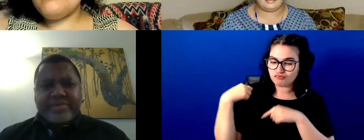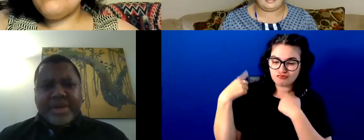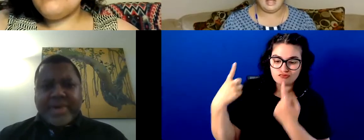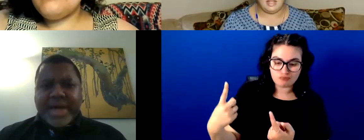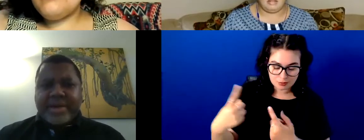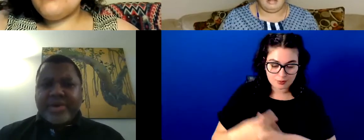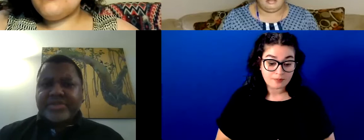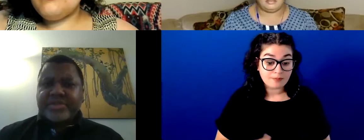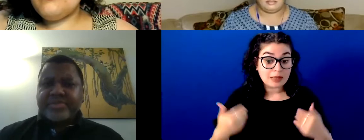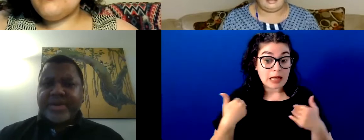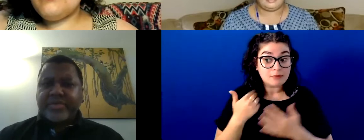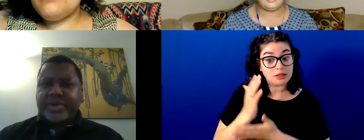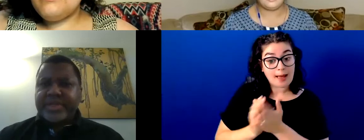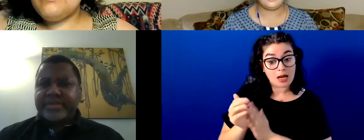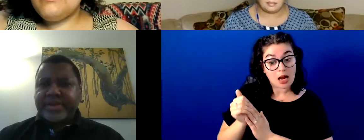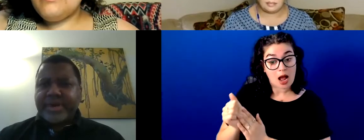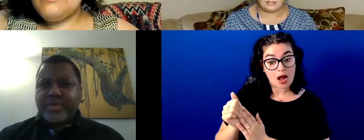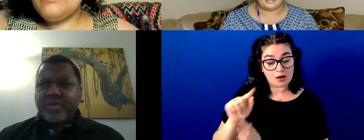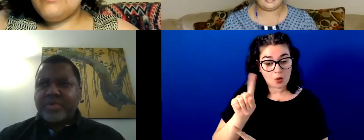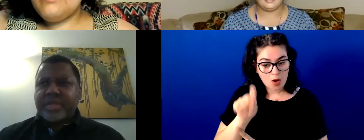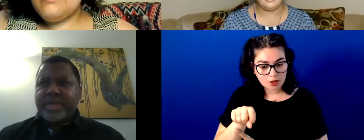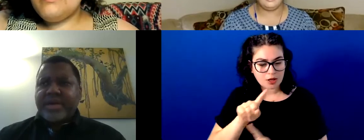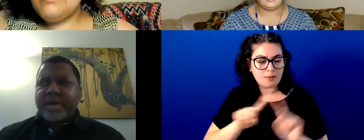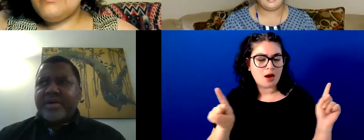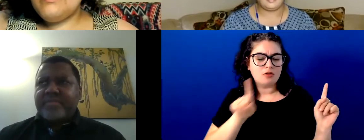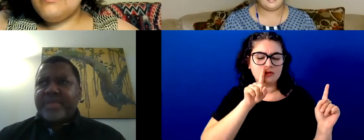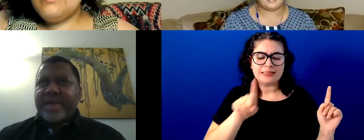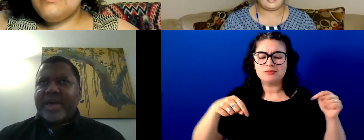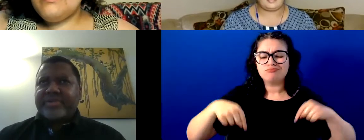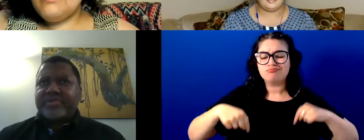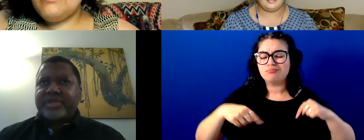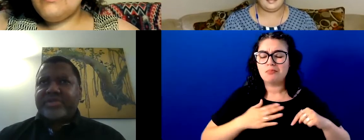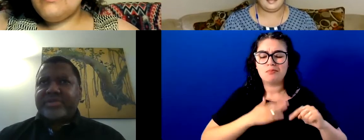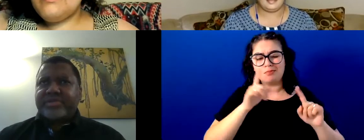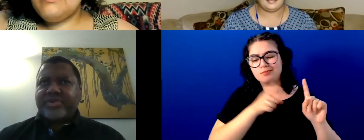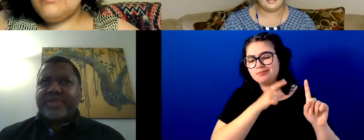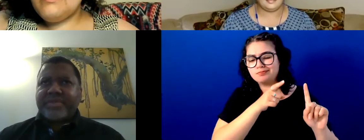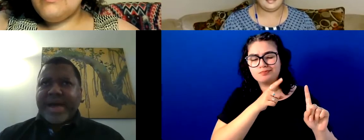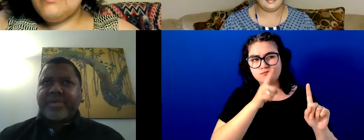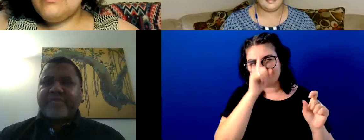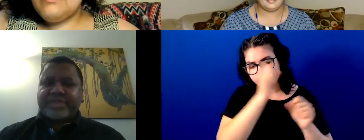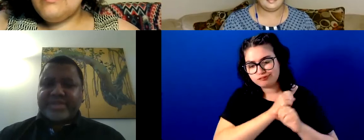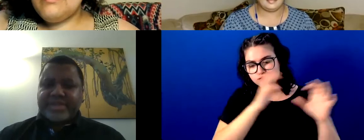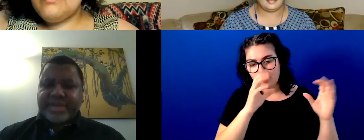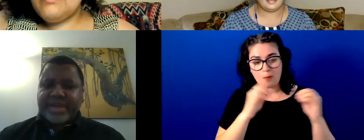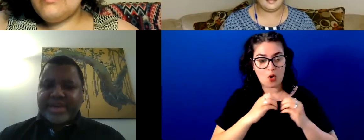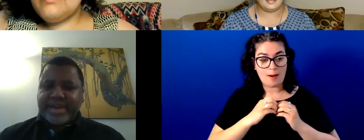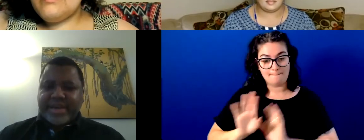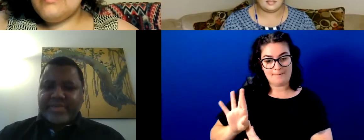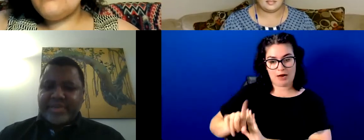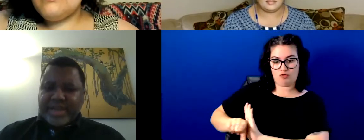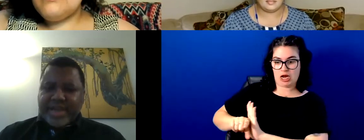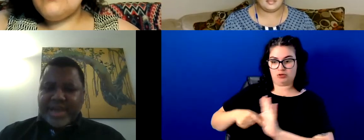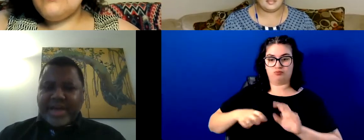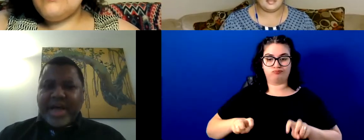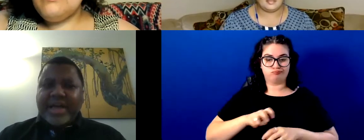have some guiding questions, but I really see my role as just sort of in the background, facilitating